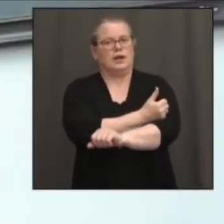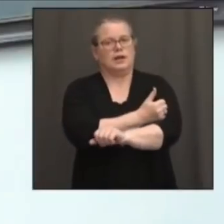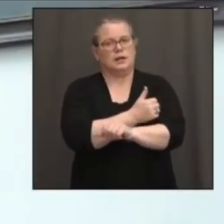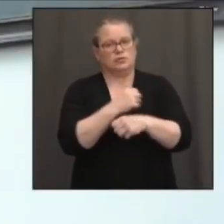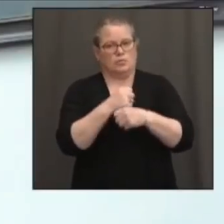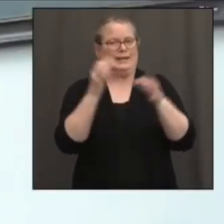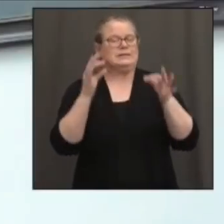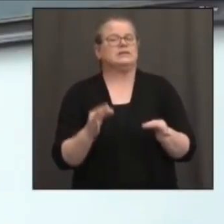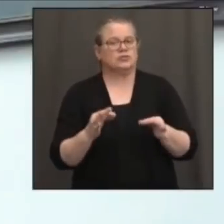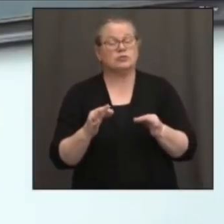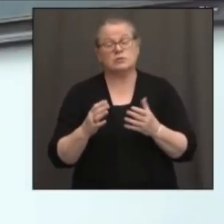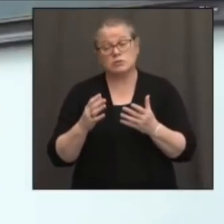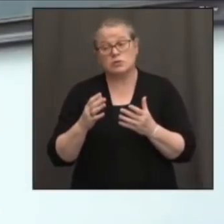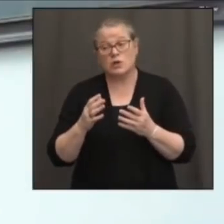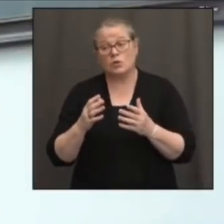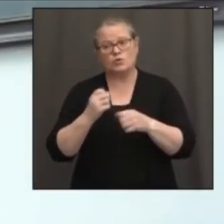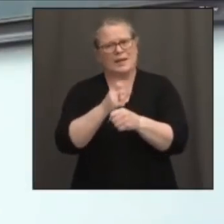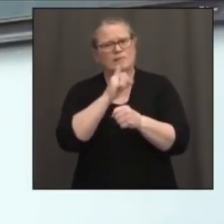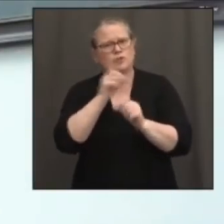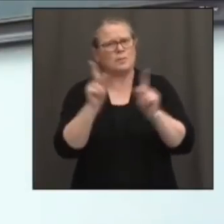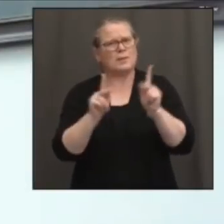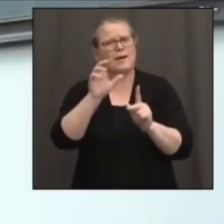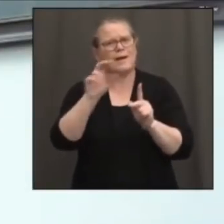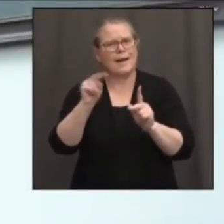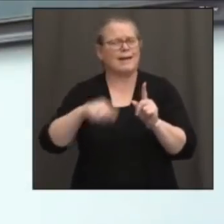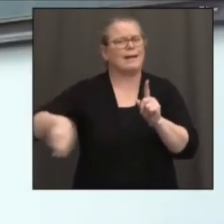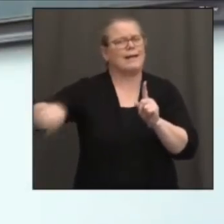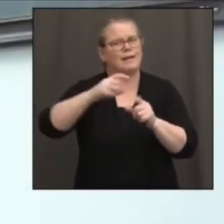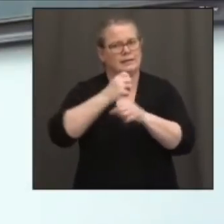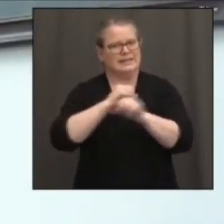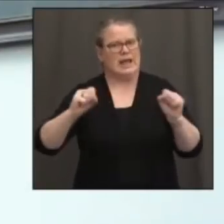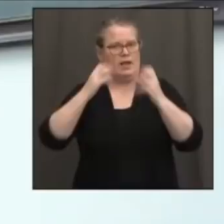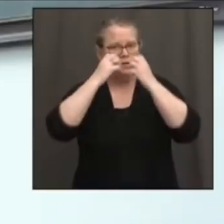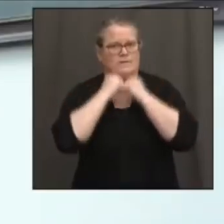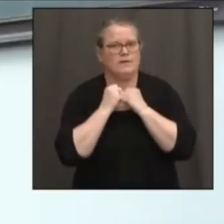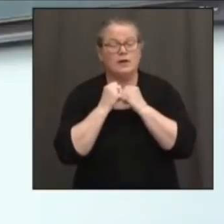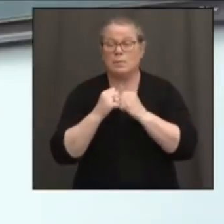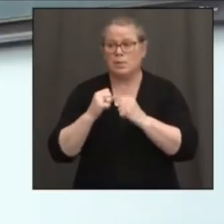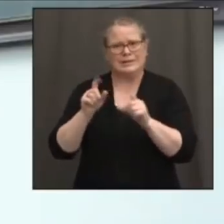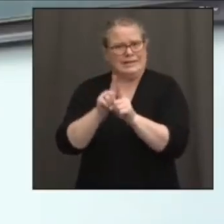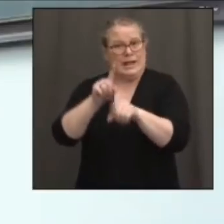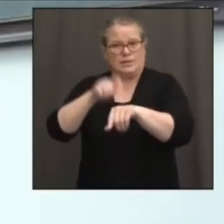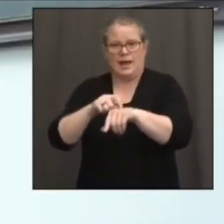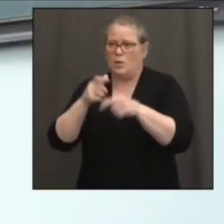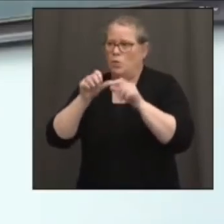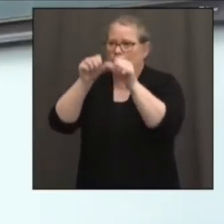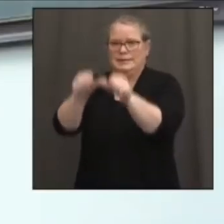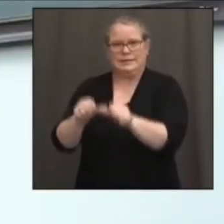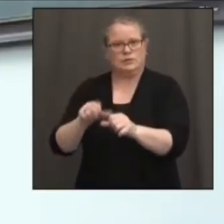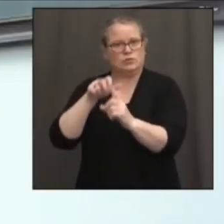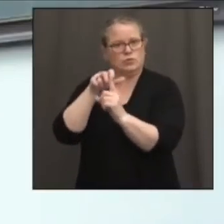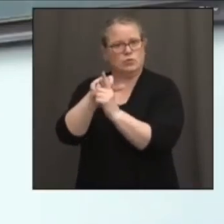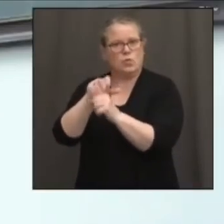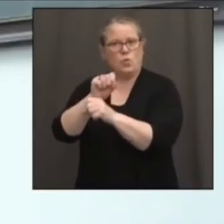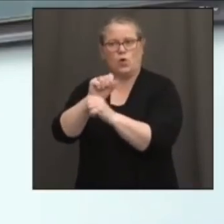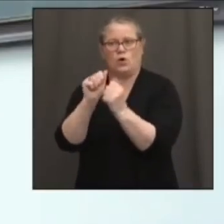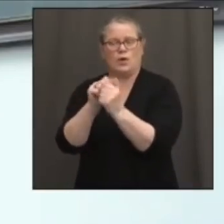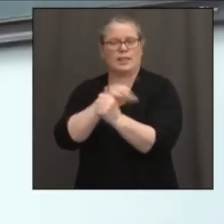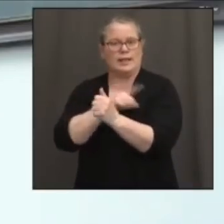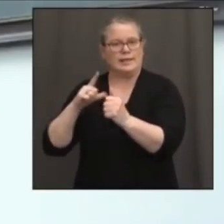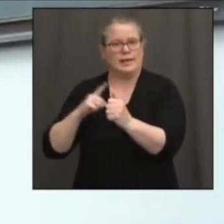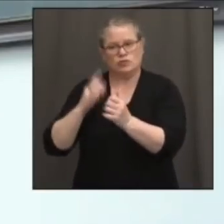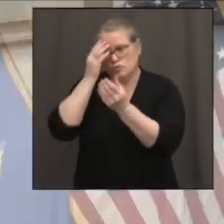some final clarity from the legislature, but we've been working with them very closely to let them know what are the important aspects to the governor and to the administration.